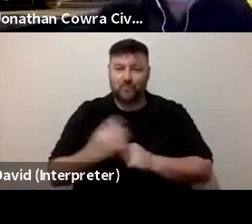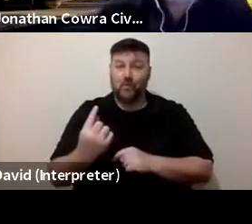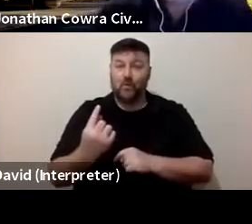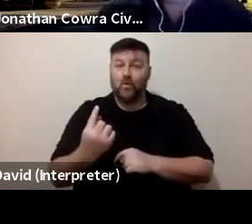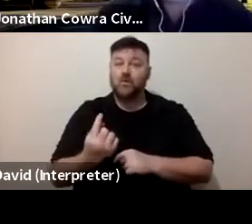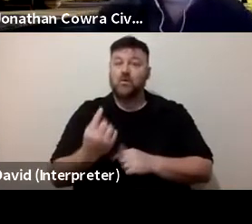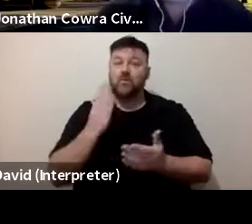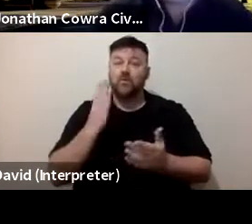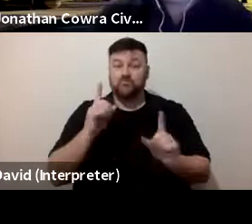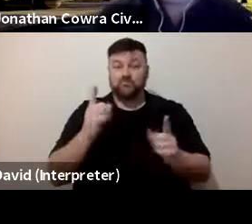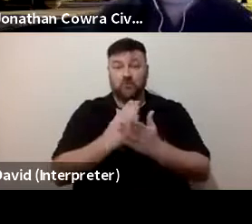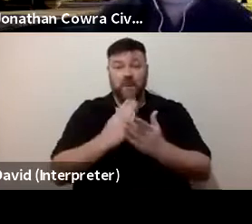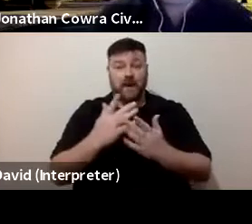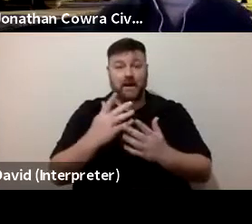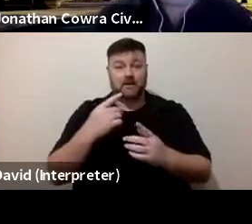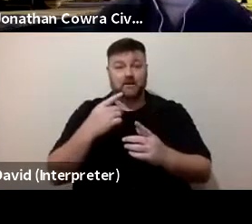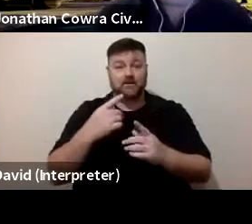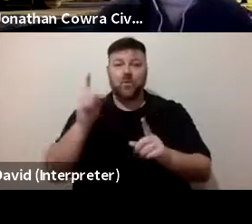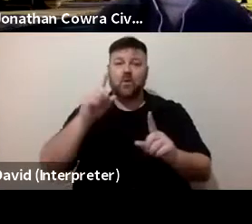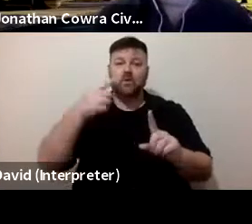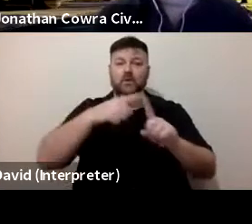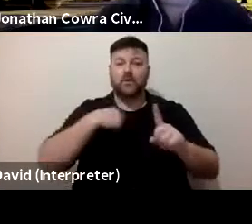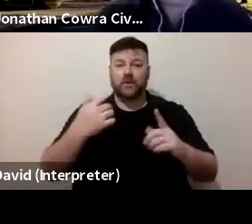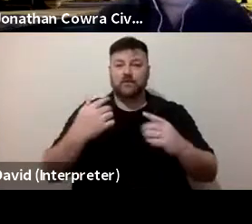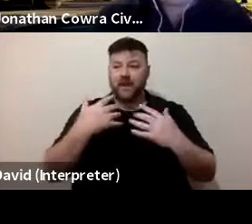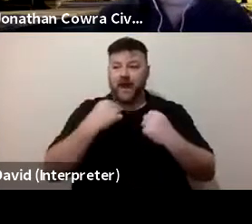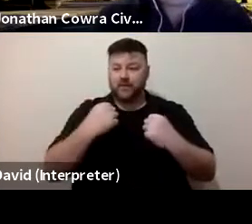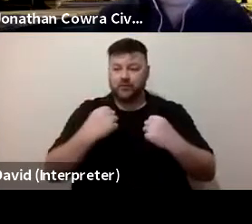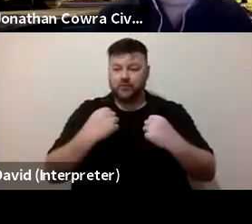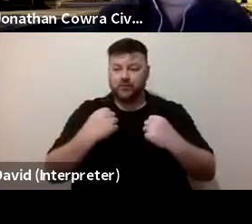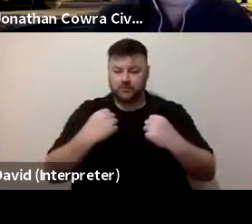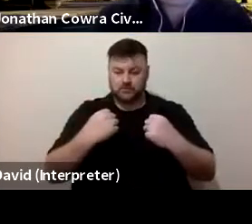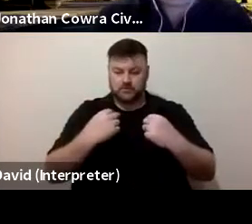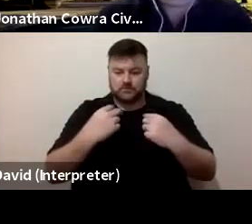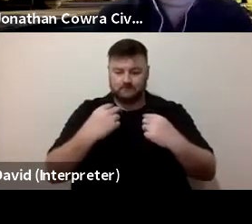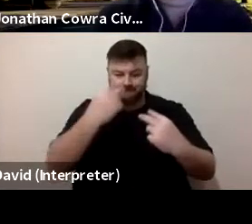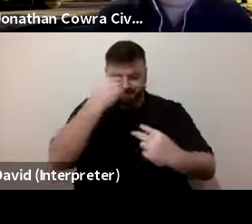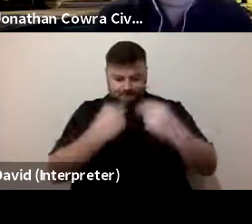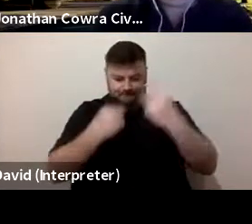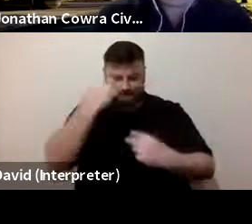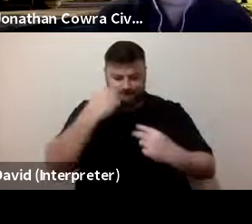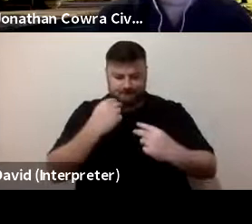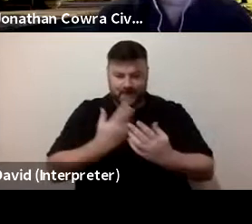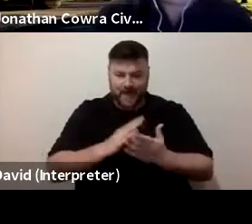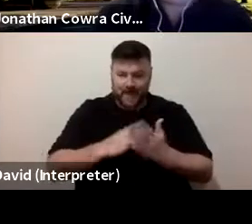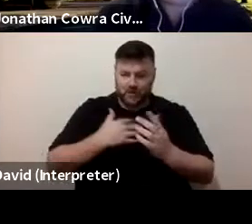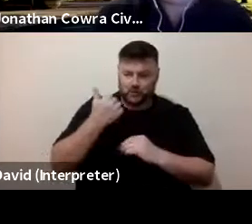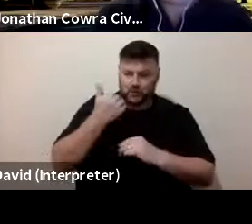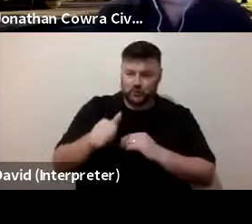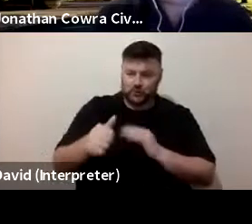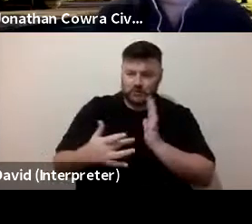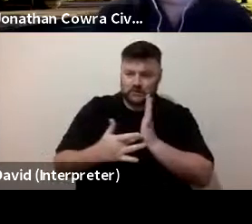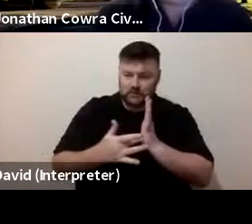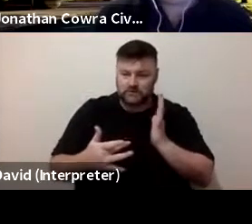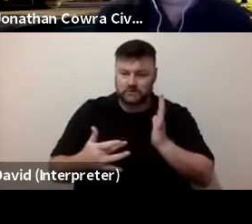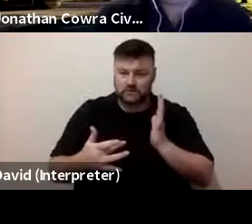question and think about our relationship with technology and digital platforms and helping us think about how we, you